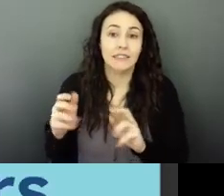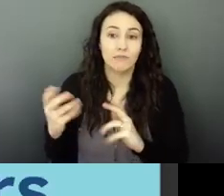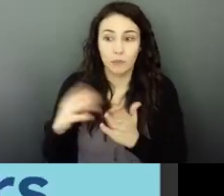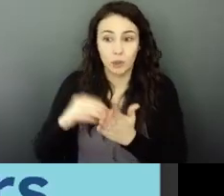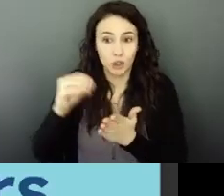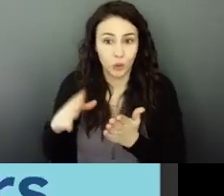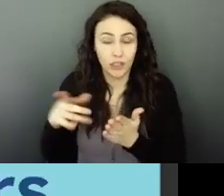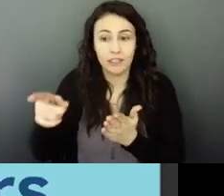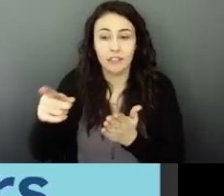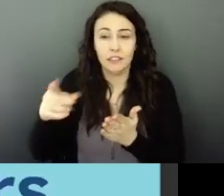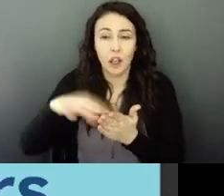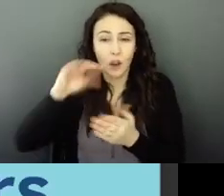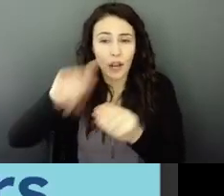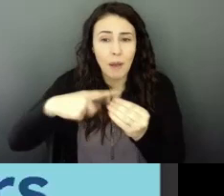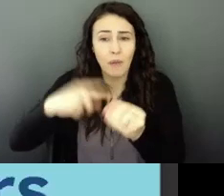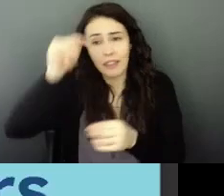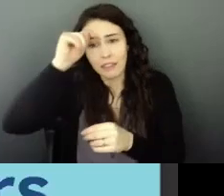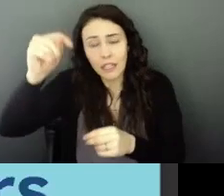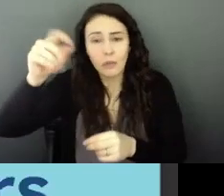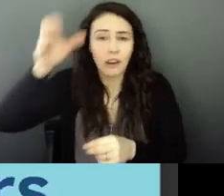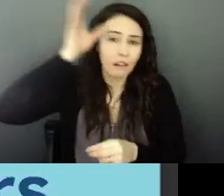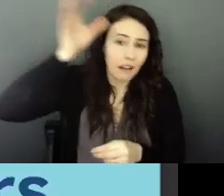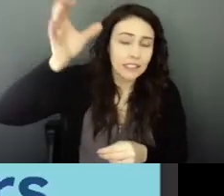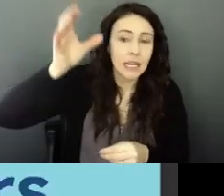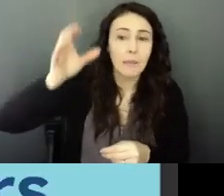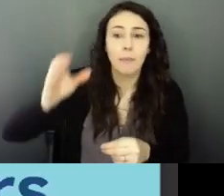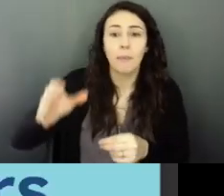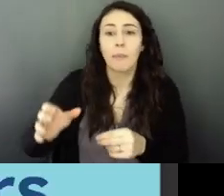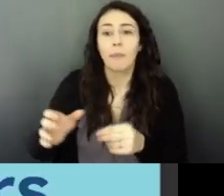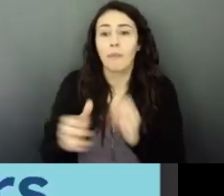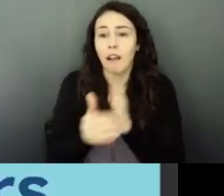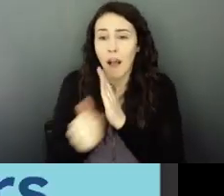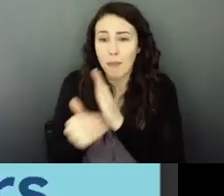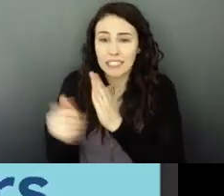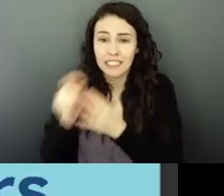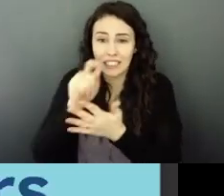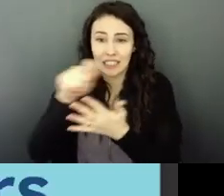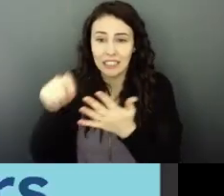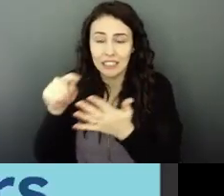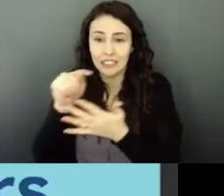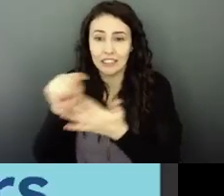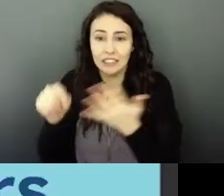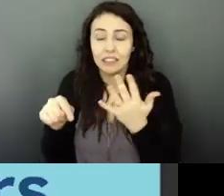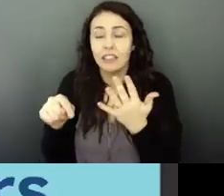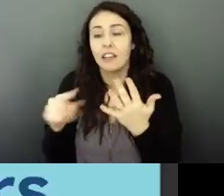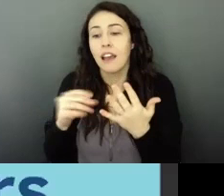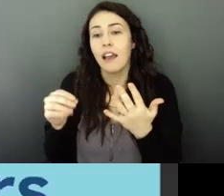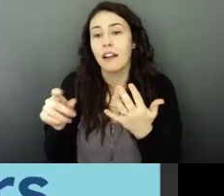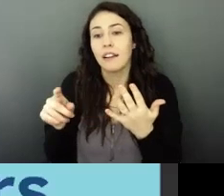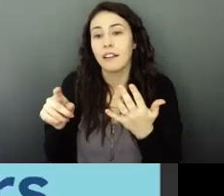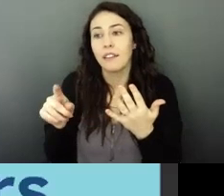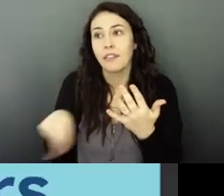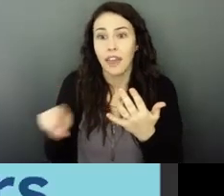about theory and concepts in the competencies, and they